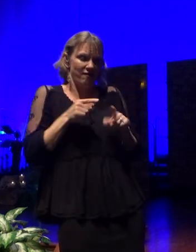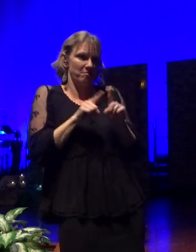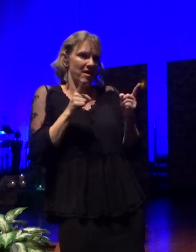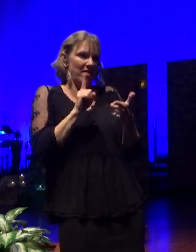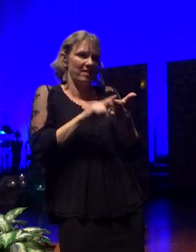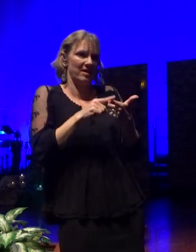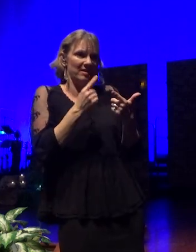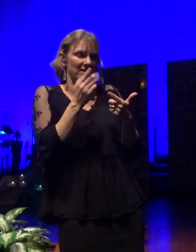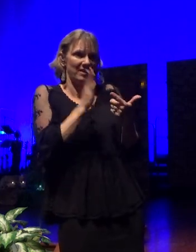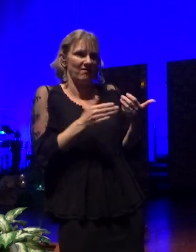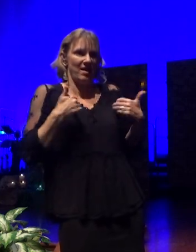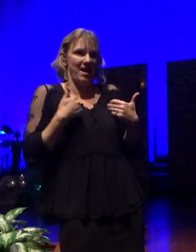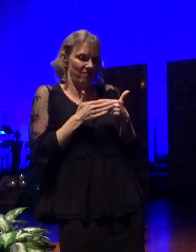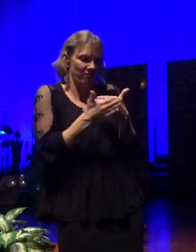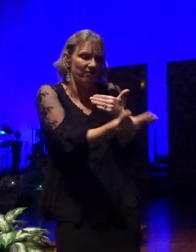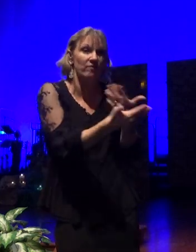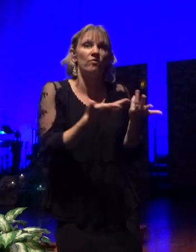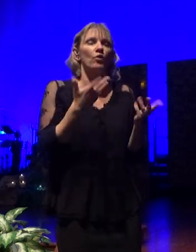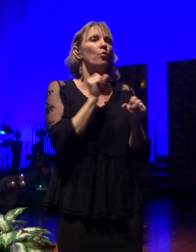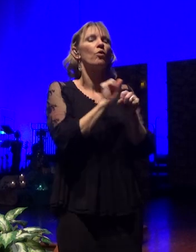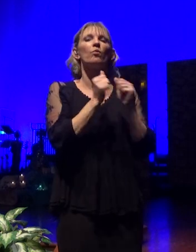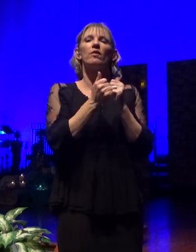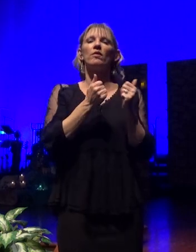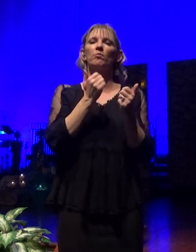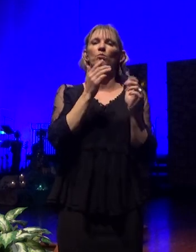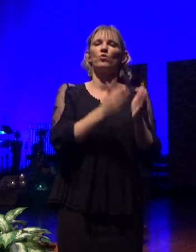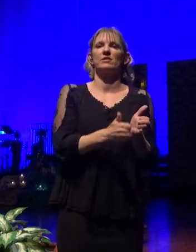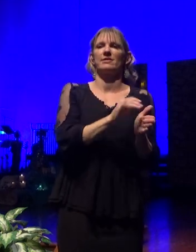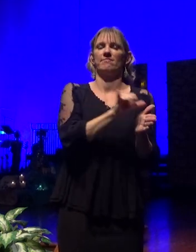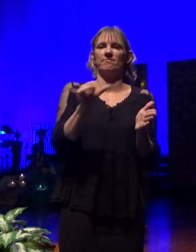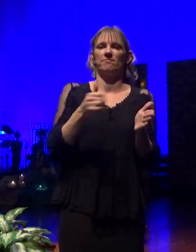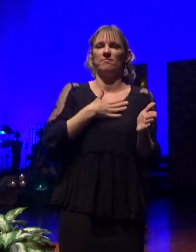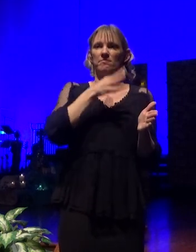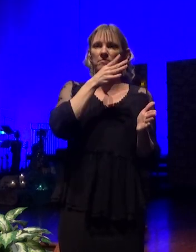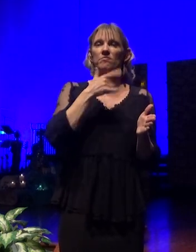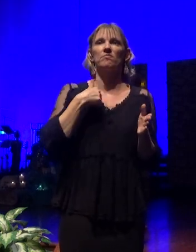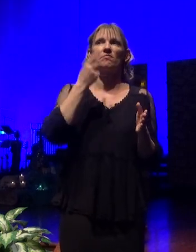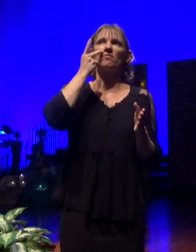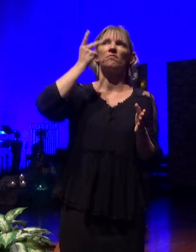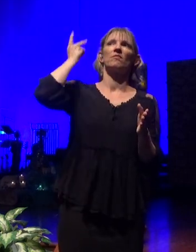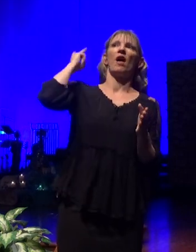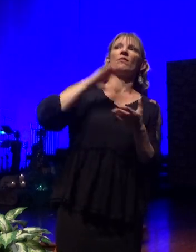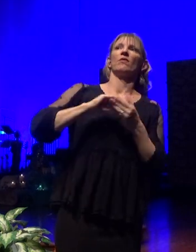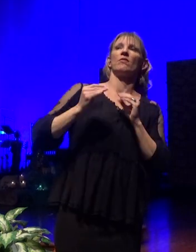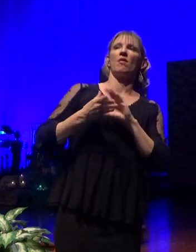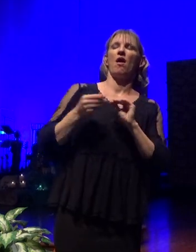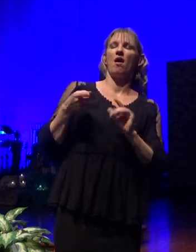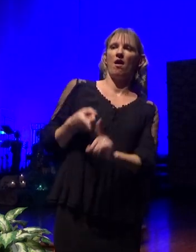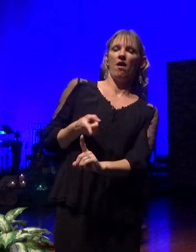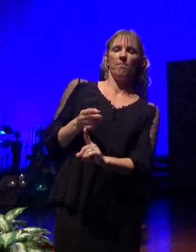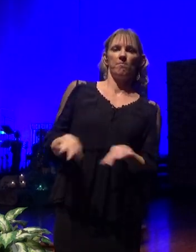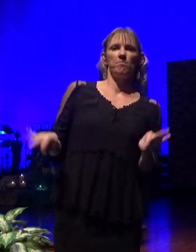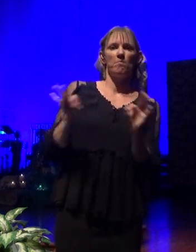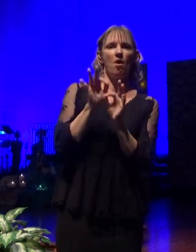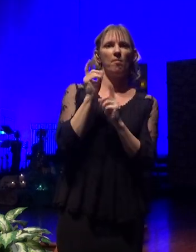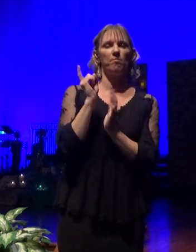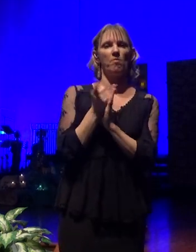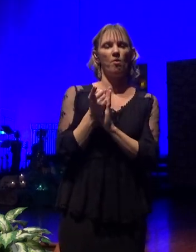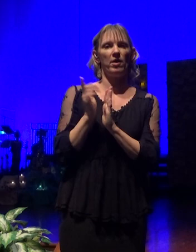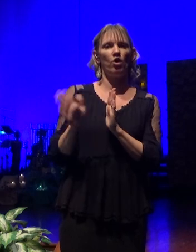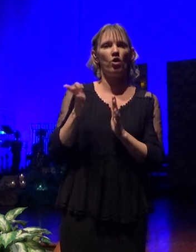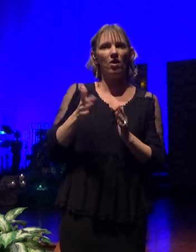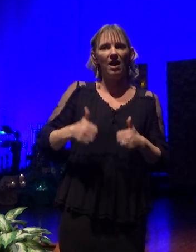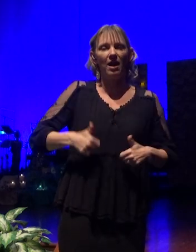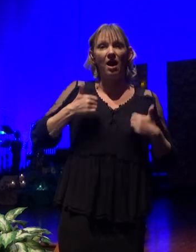so working with someone like my mother, she discovers this memory of this story, of this key moment in her life where her grandmother,